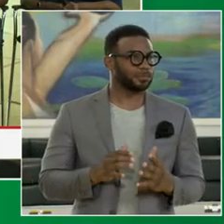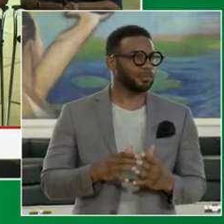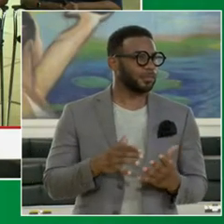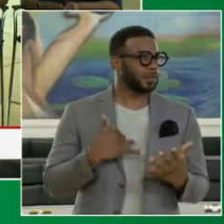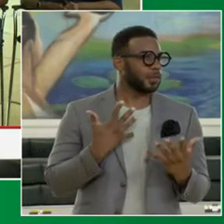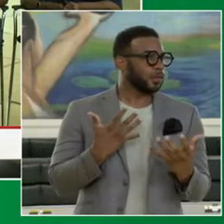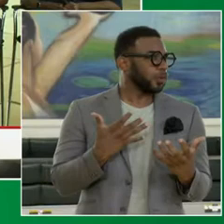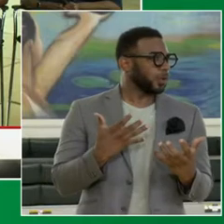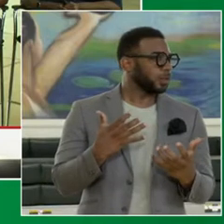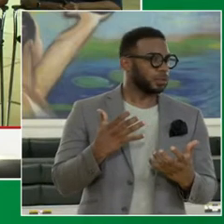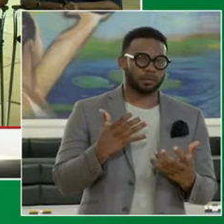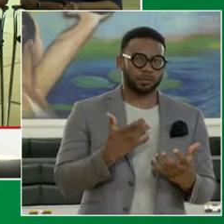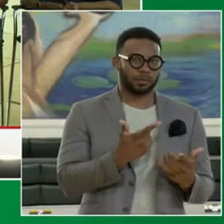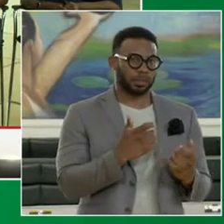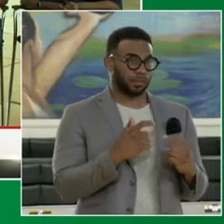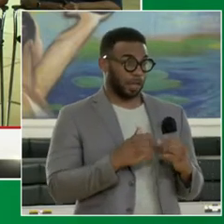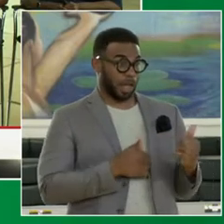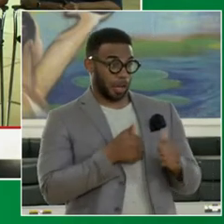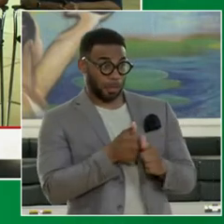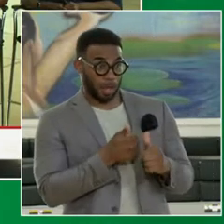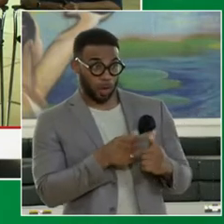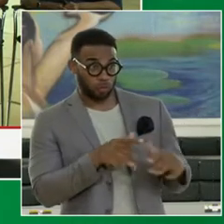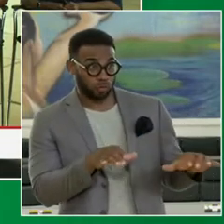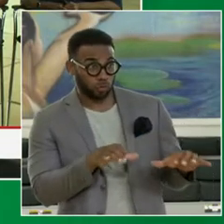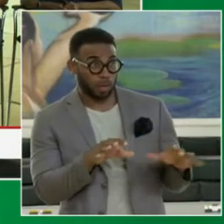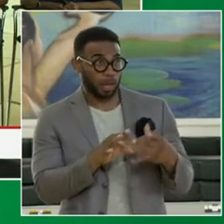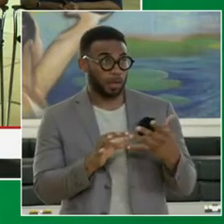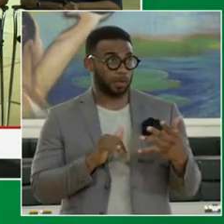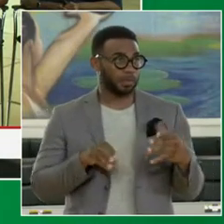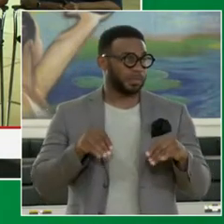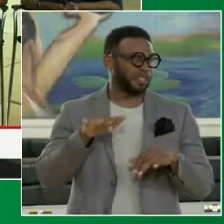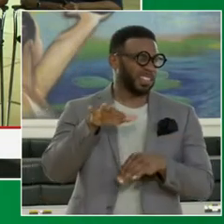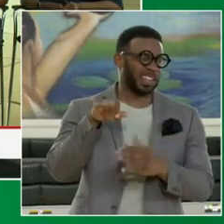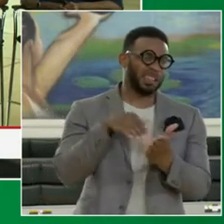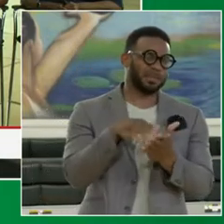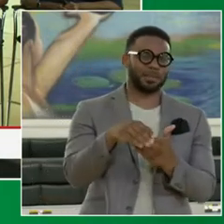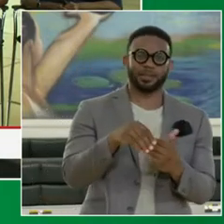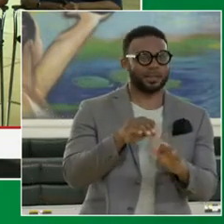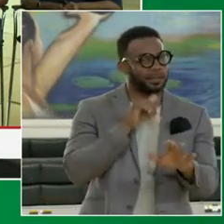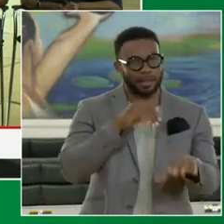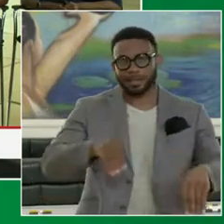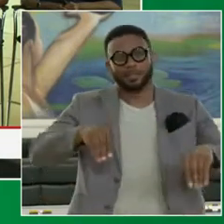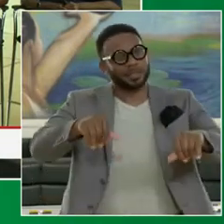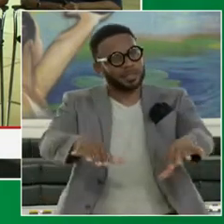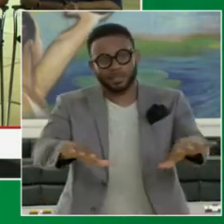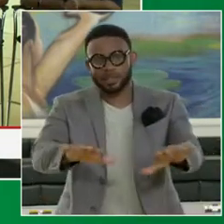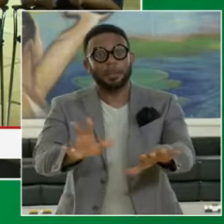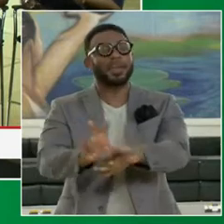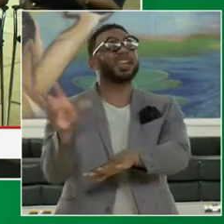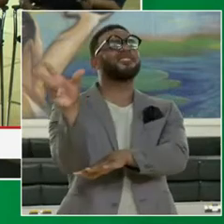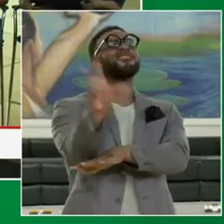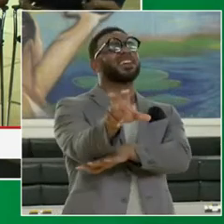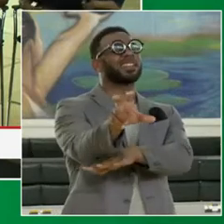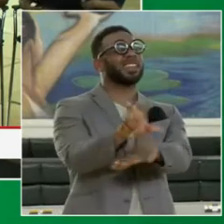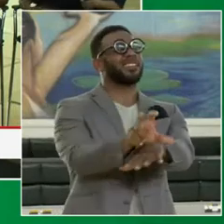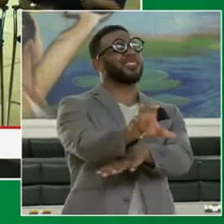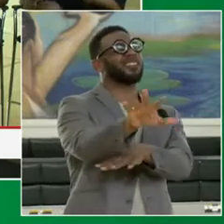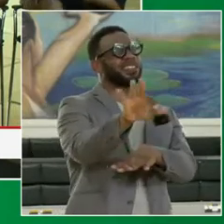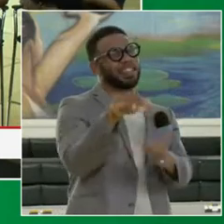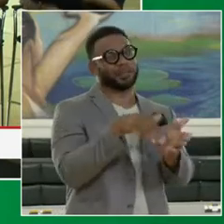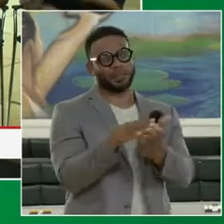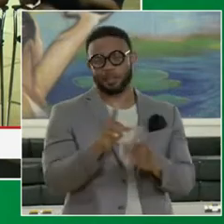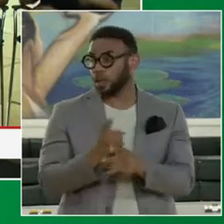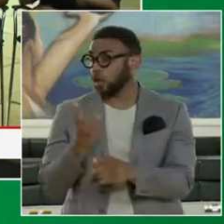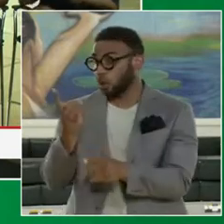have Linda give us her update on how she's going to spend $59 million. Not spend, actually, invest. Invest $59 million.